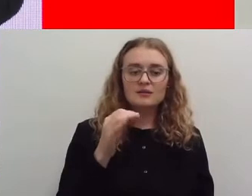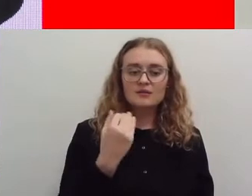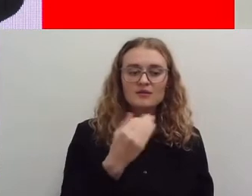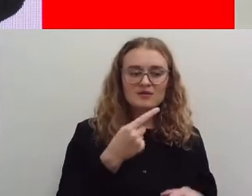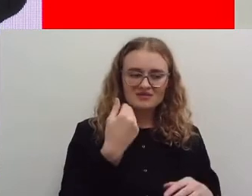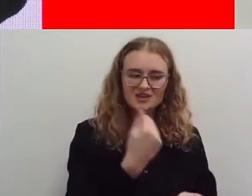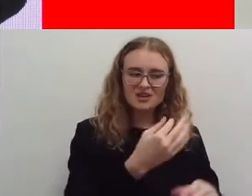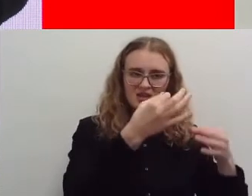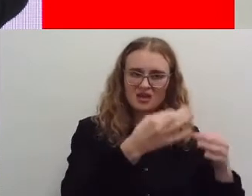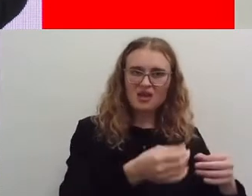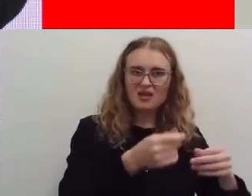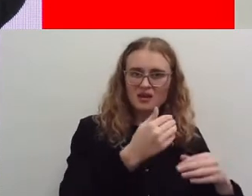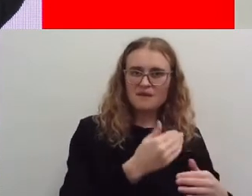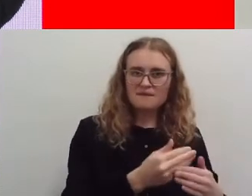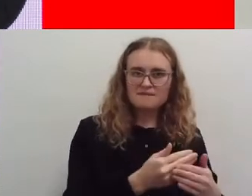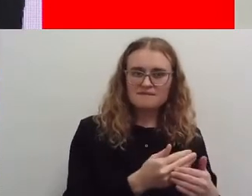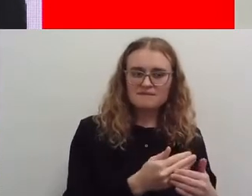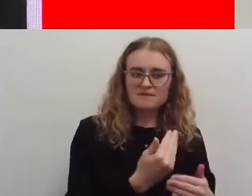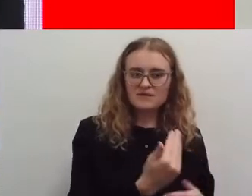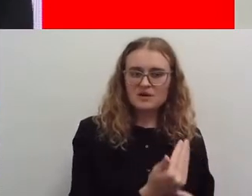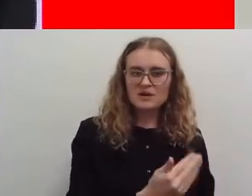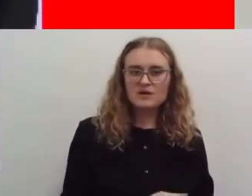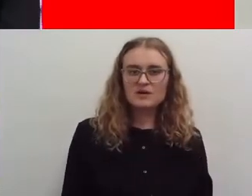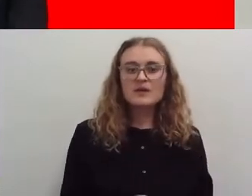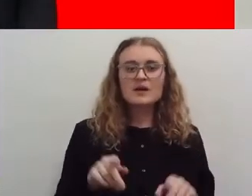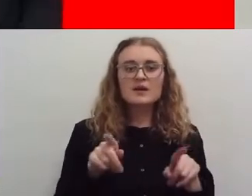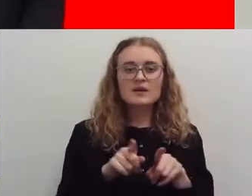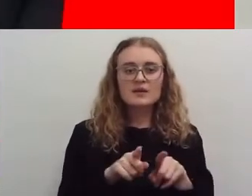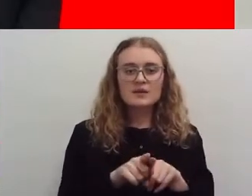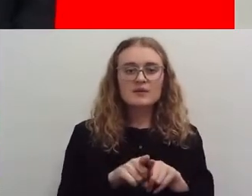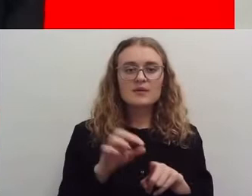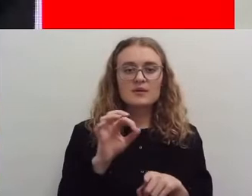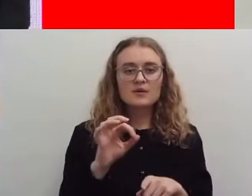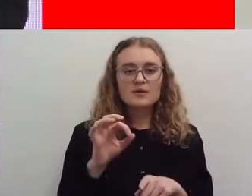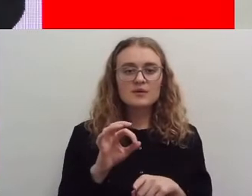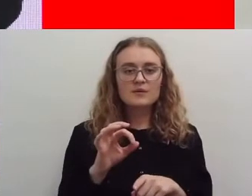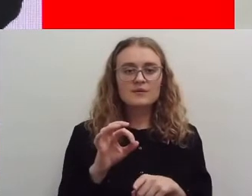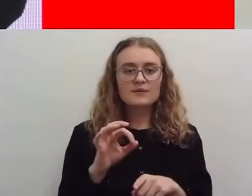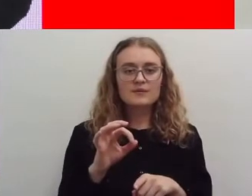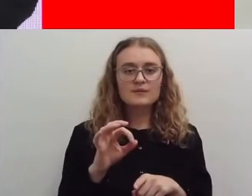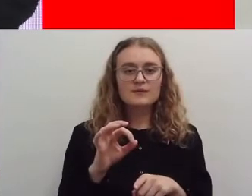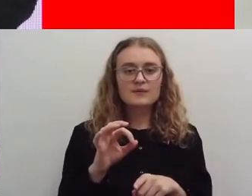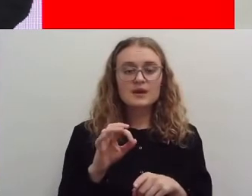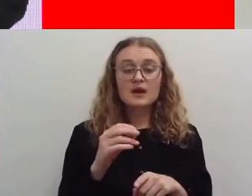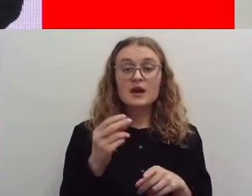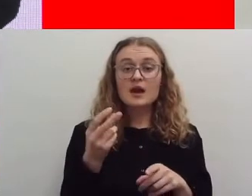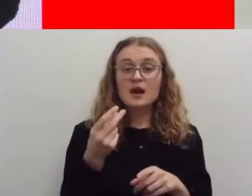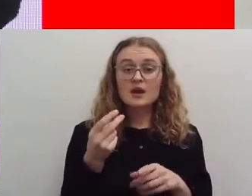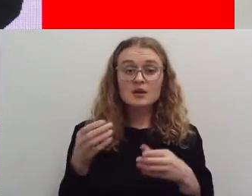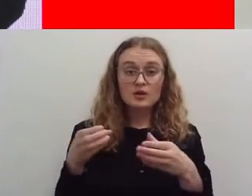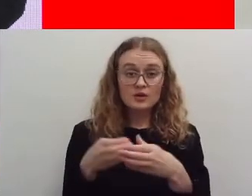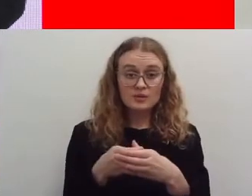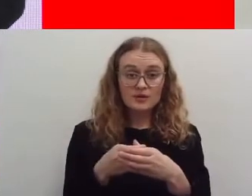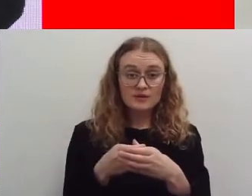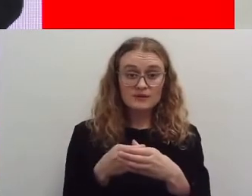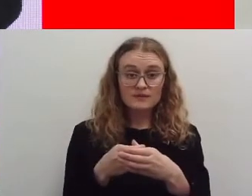held in the room just on the left, the so-called smaller room. So before we dive into the parallel sessions, we still